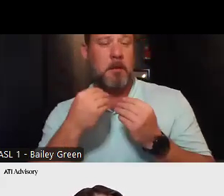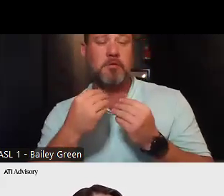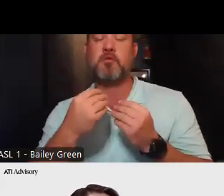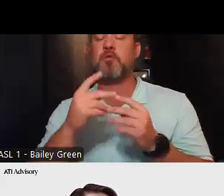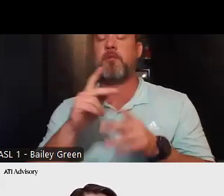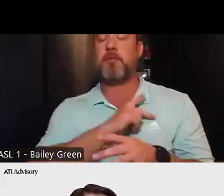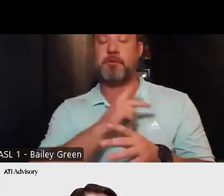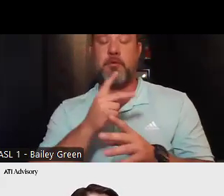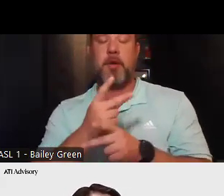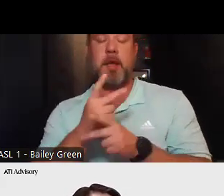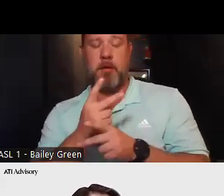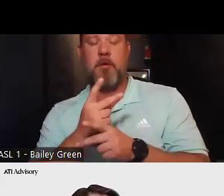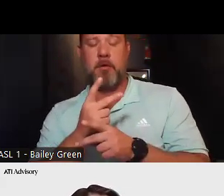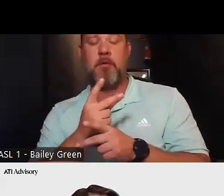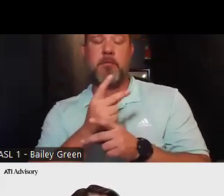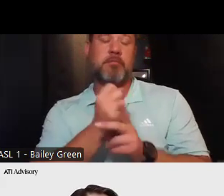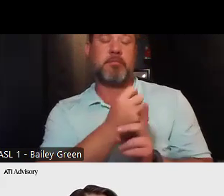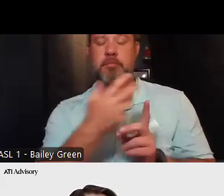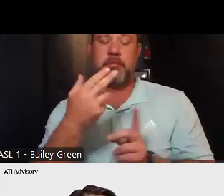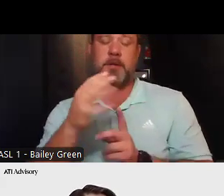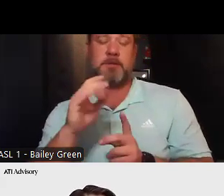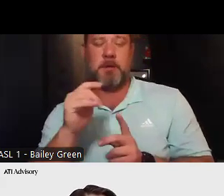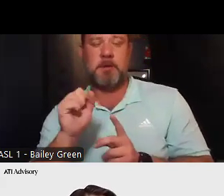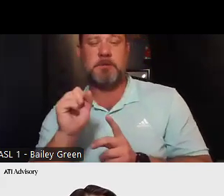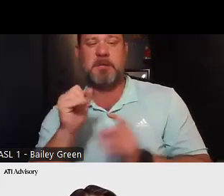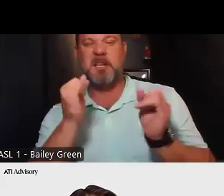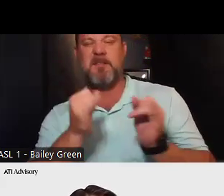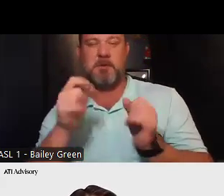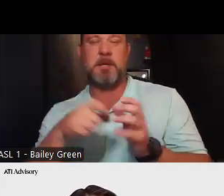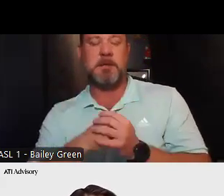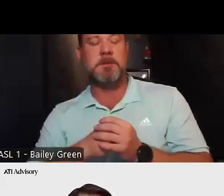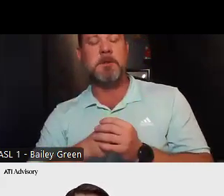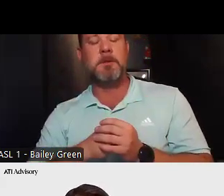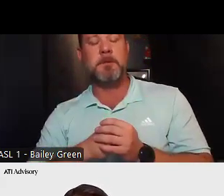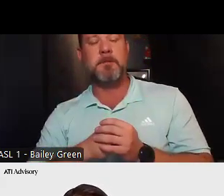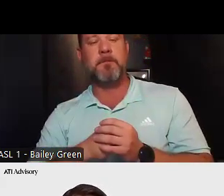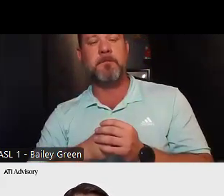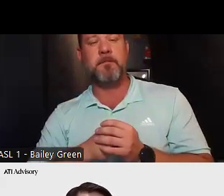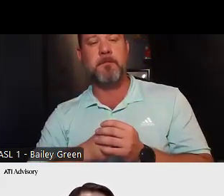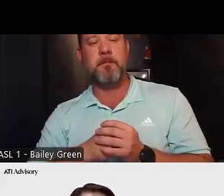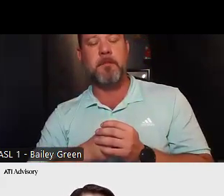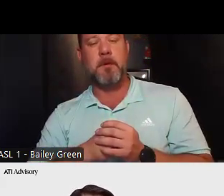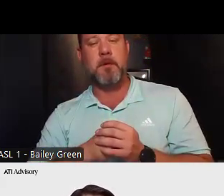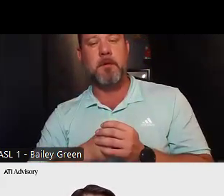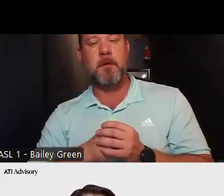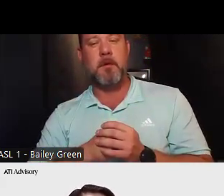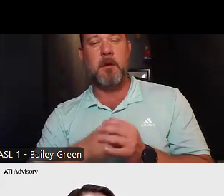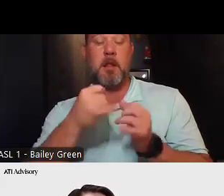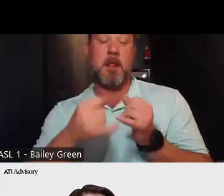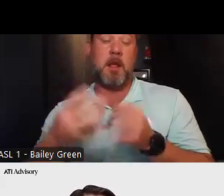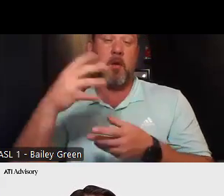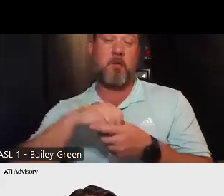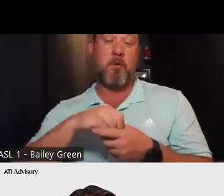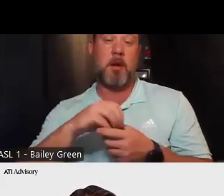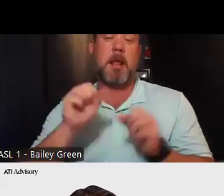care. So it really spans a number of HCBS based on that individual's needs. And then lastly is incorporating what's called